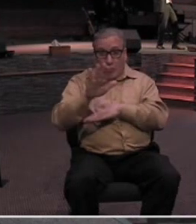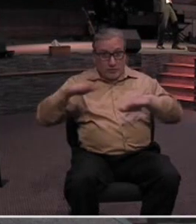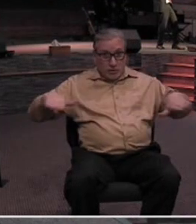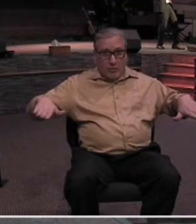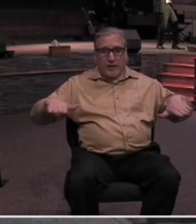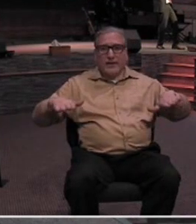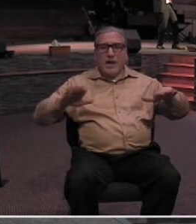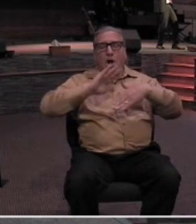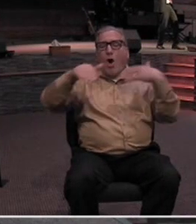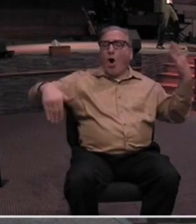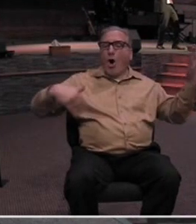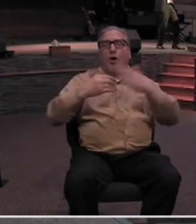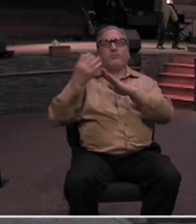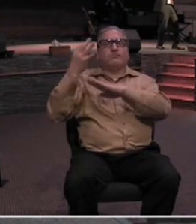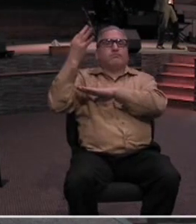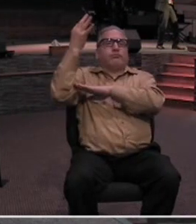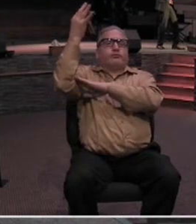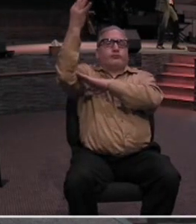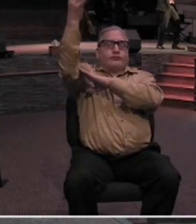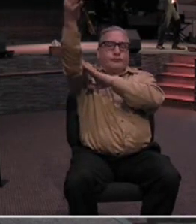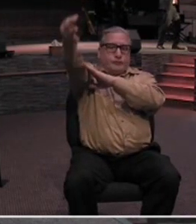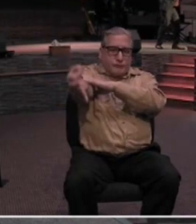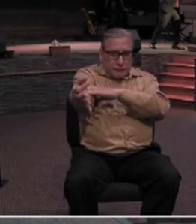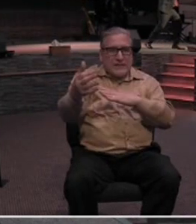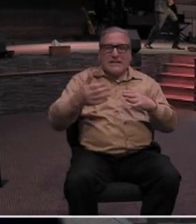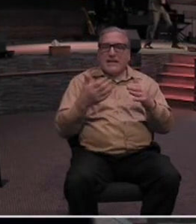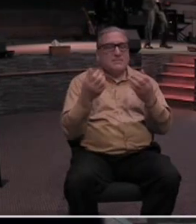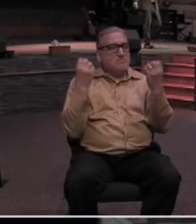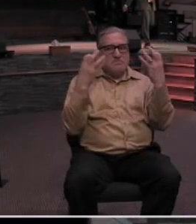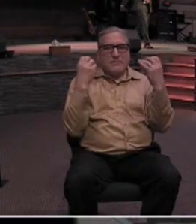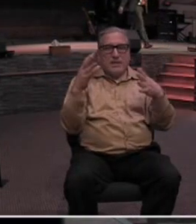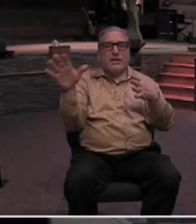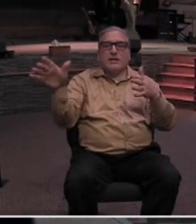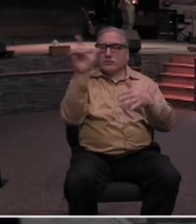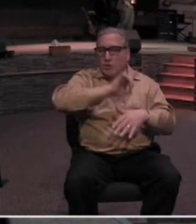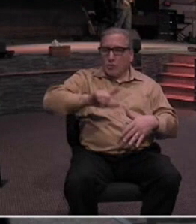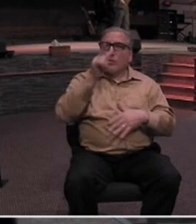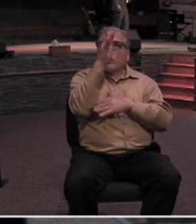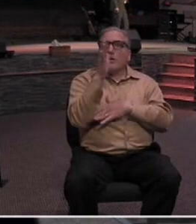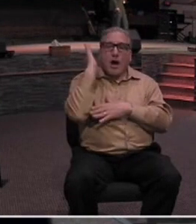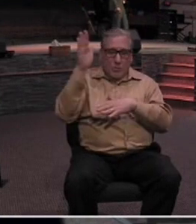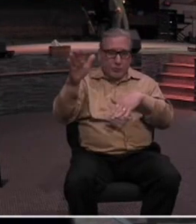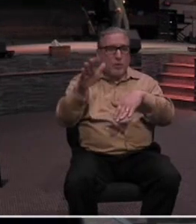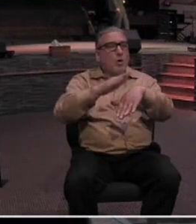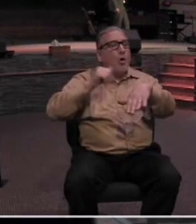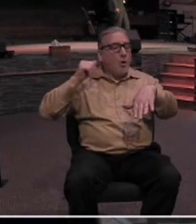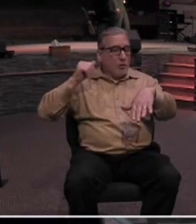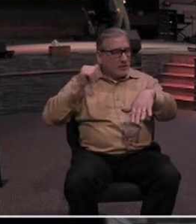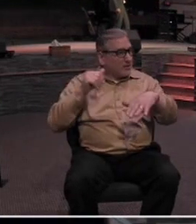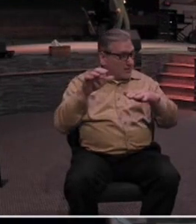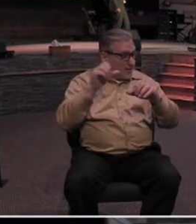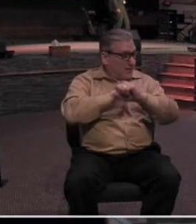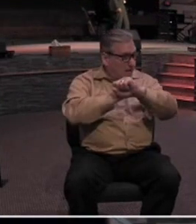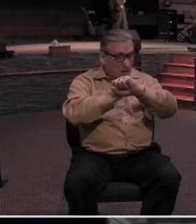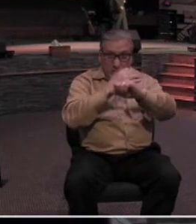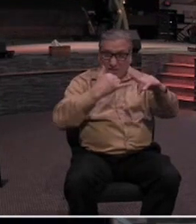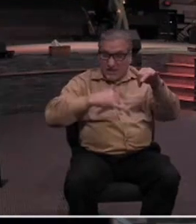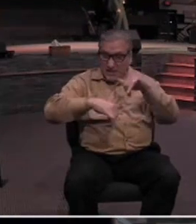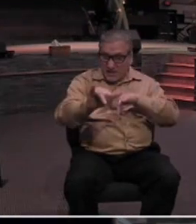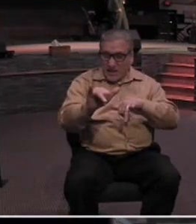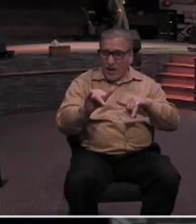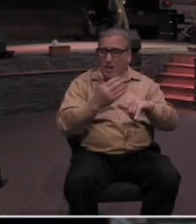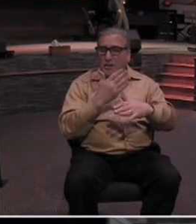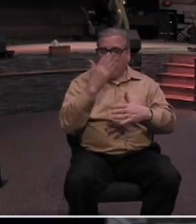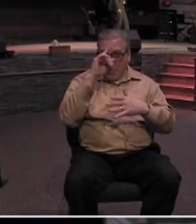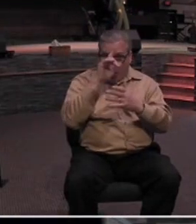and to all that are far off, even as many as the Lord our God shall call. Does the sanctuary still believe that